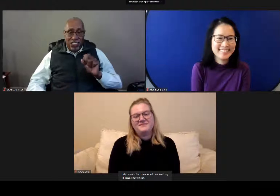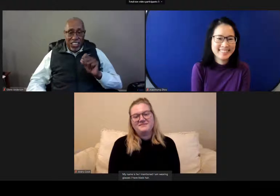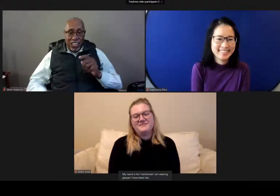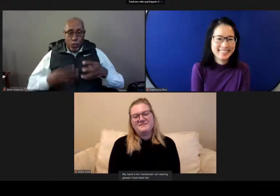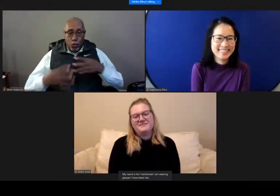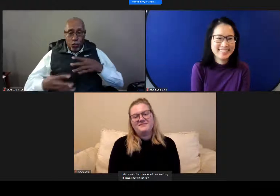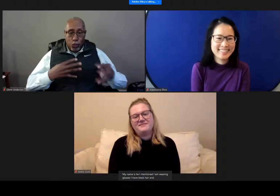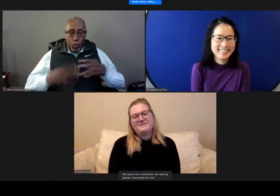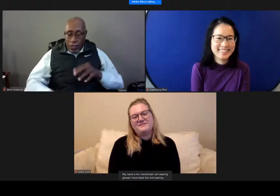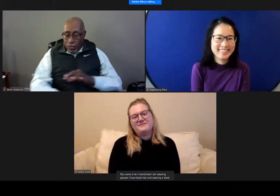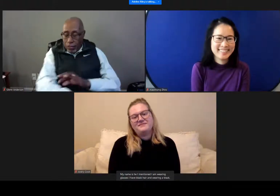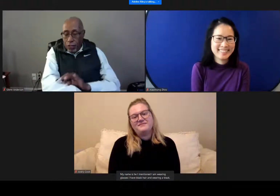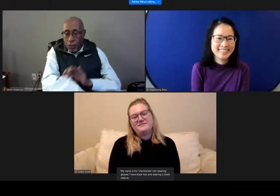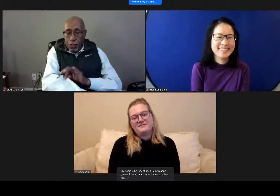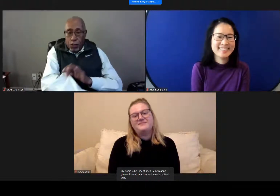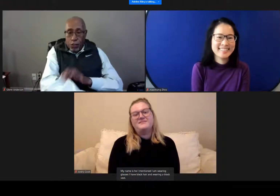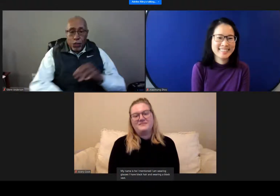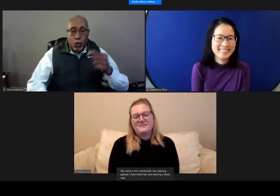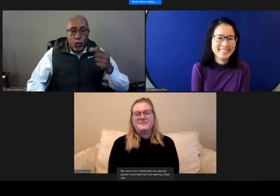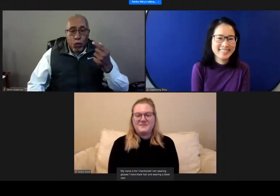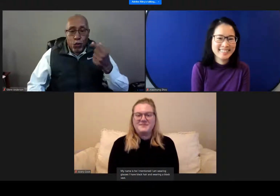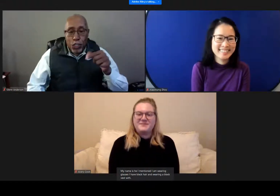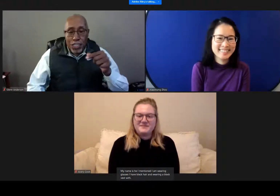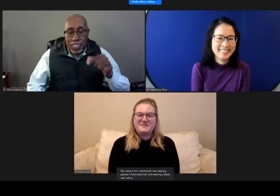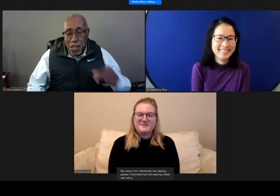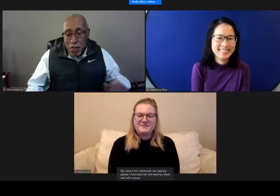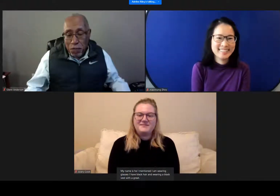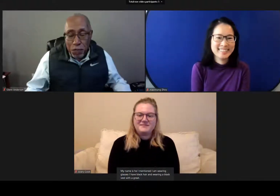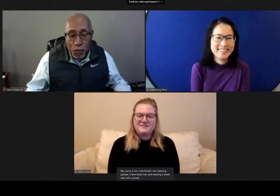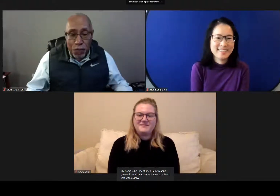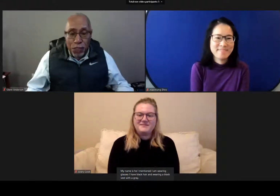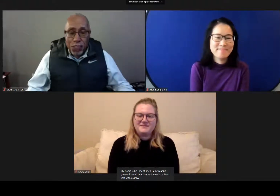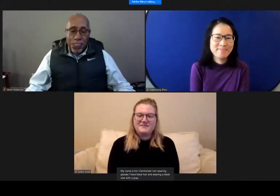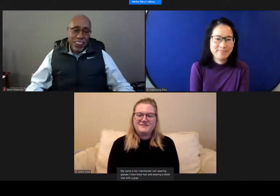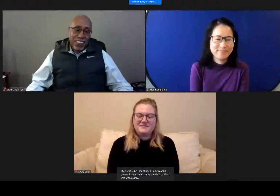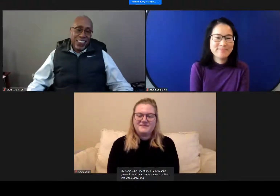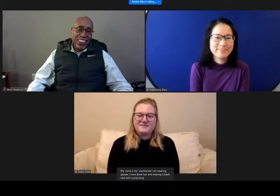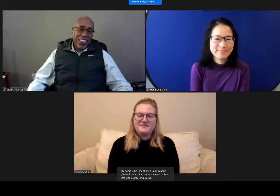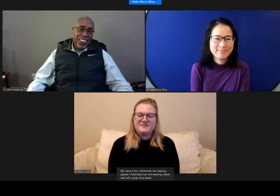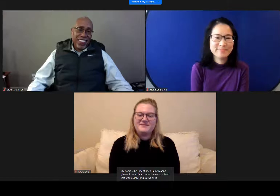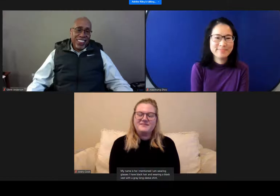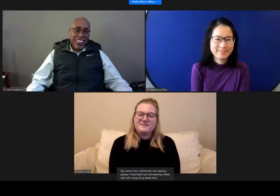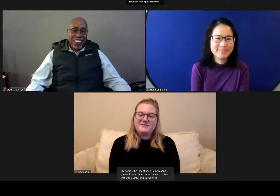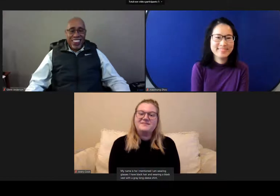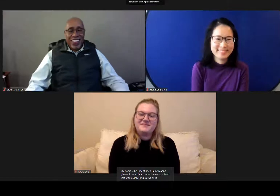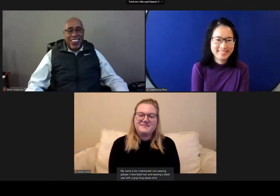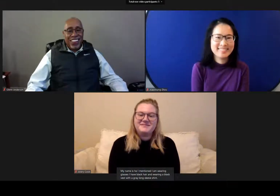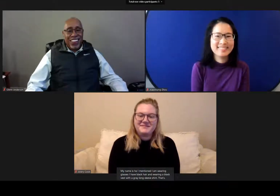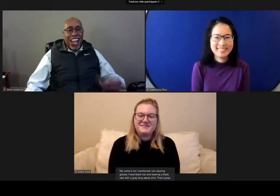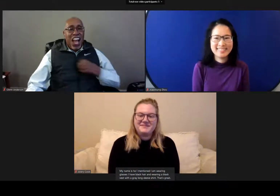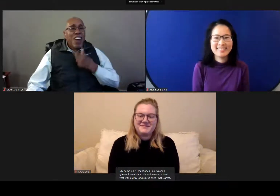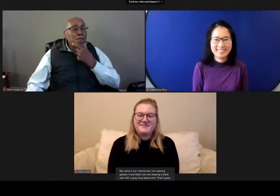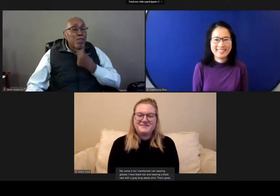hair. I'm wearing a black vest with a gray long sleeve shirt that's